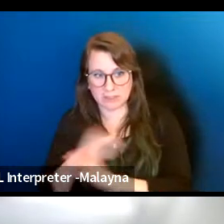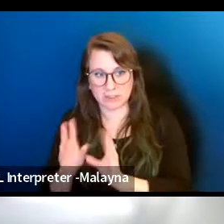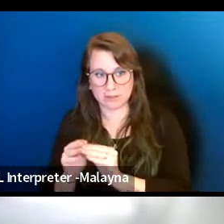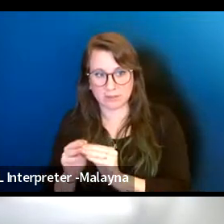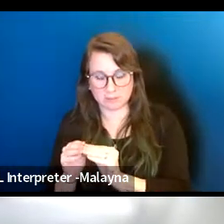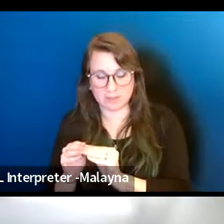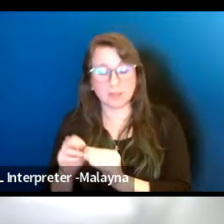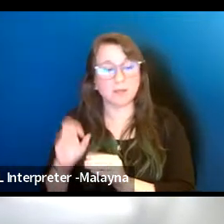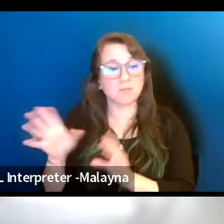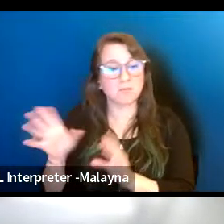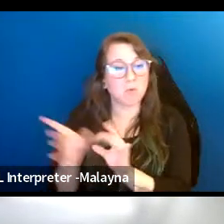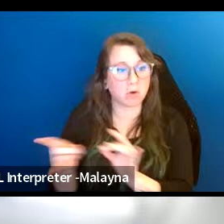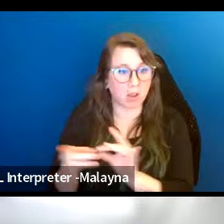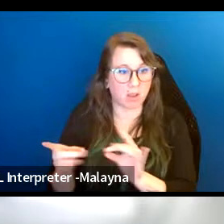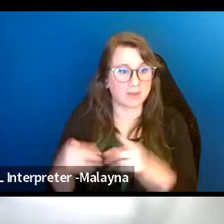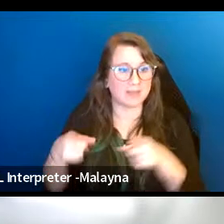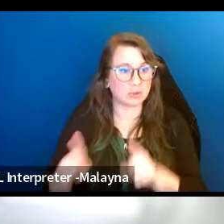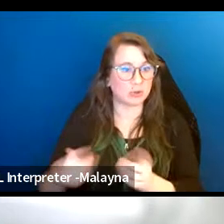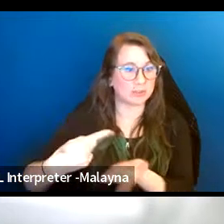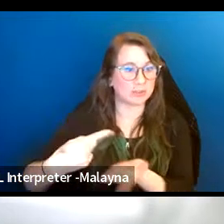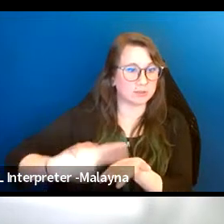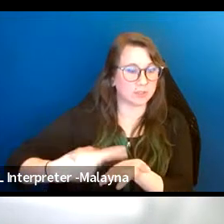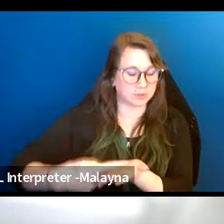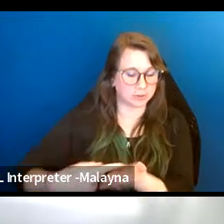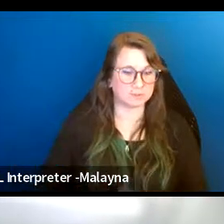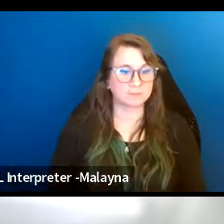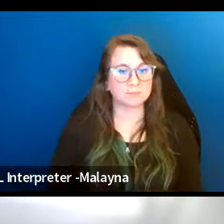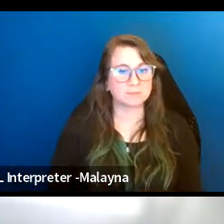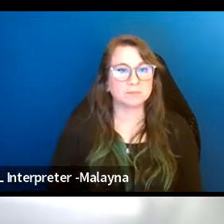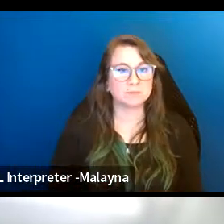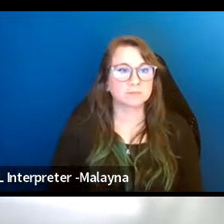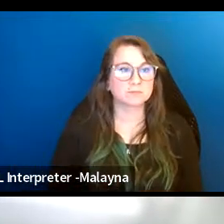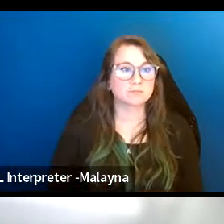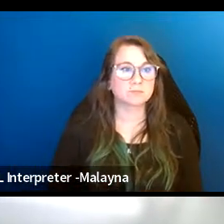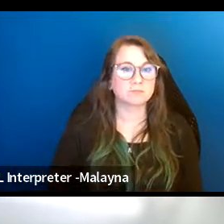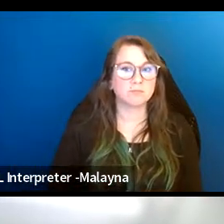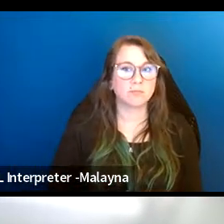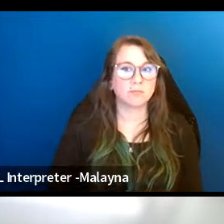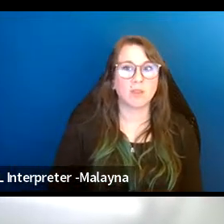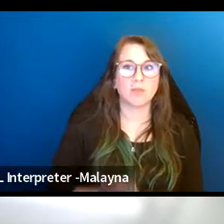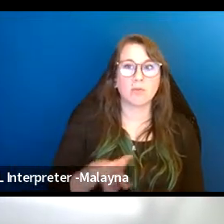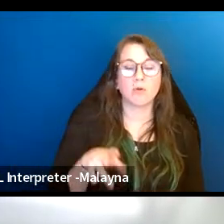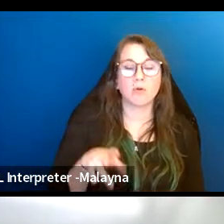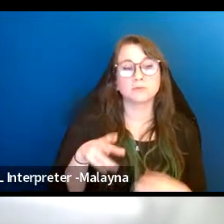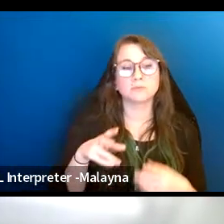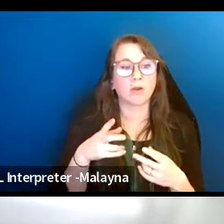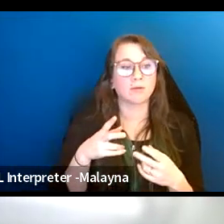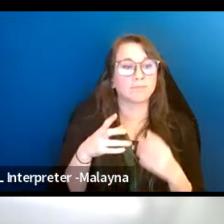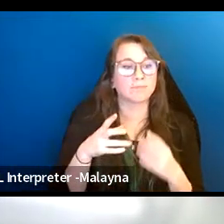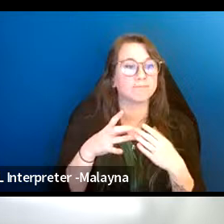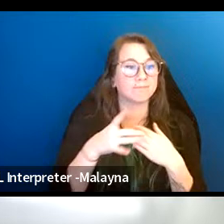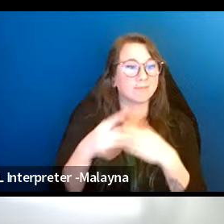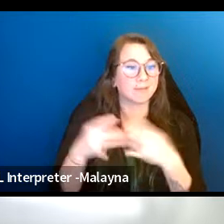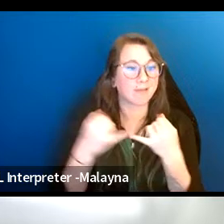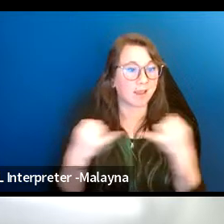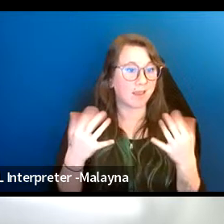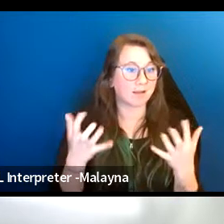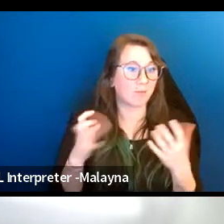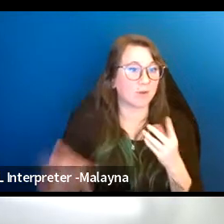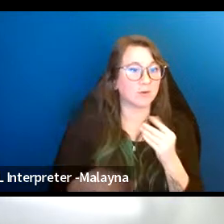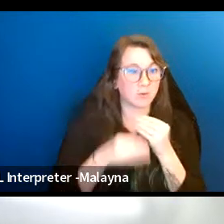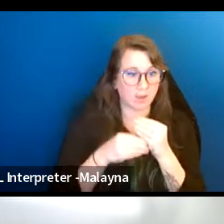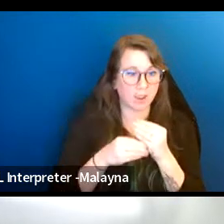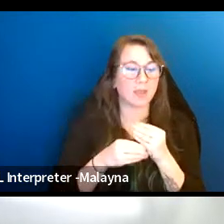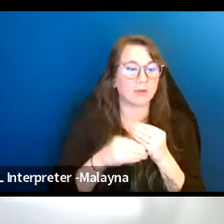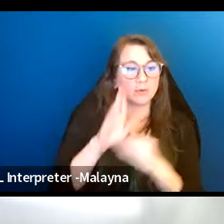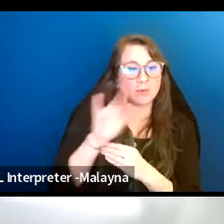or parliamentary procedure during discussion. So those are the meeting guideline additions that I'd like to add to